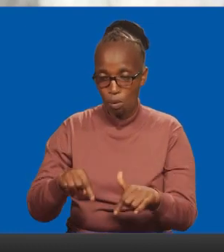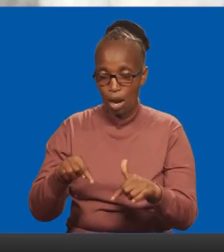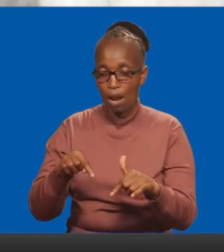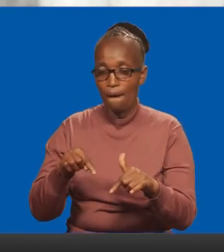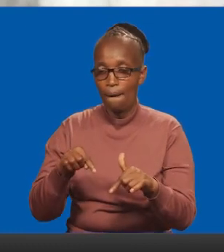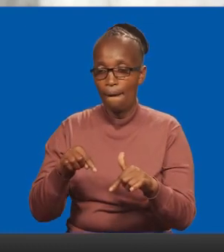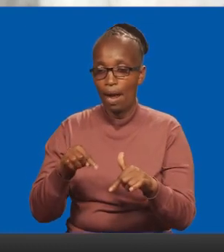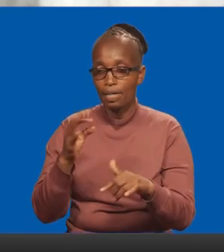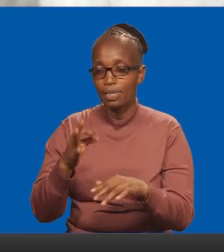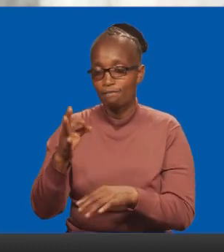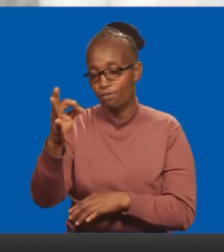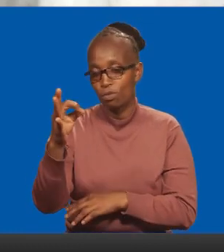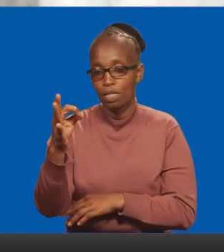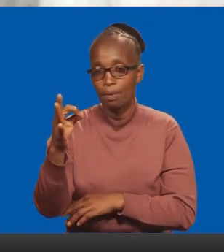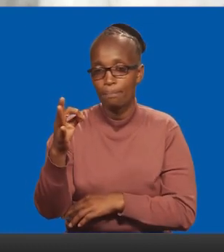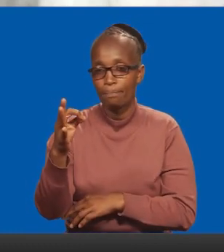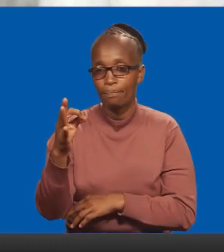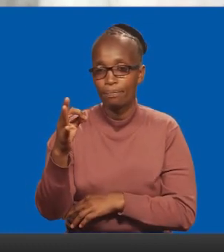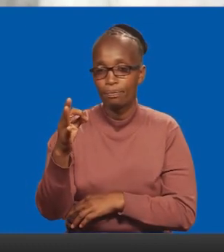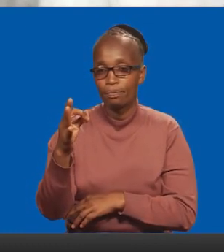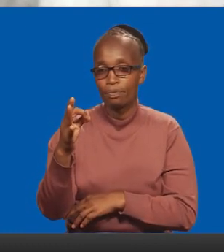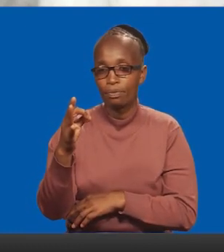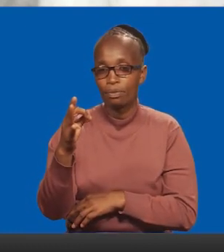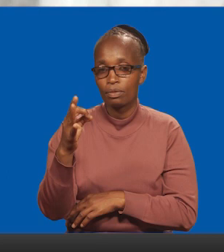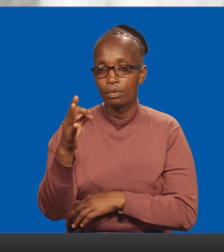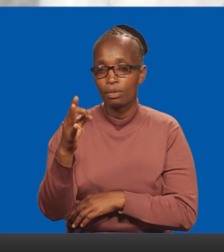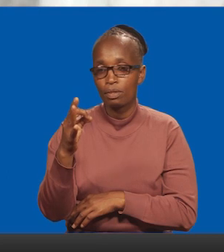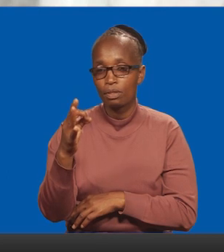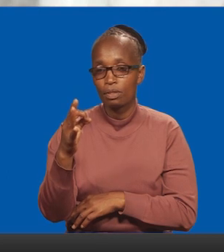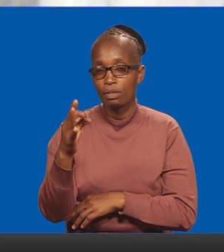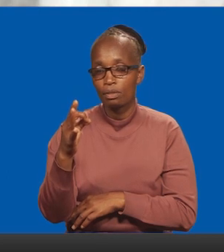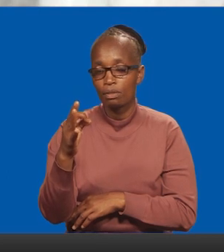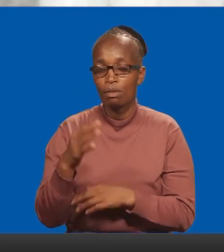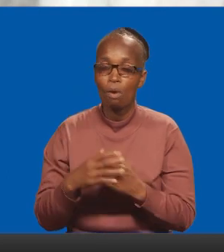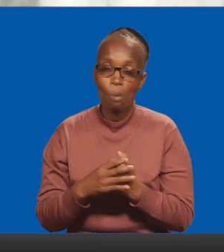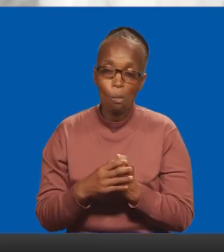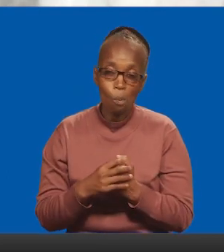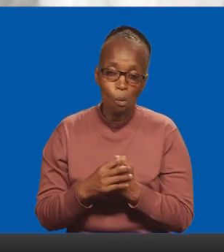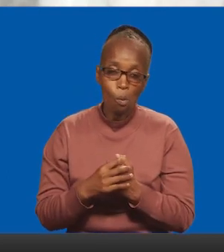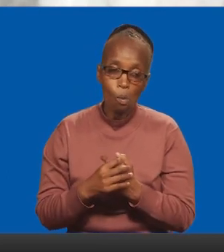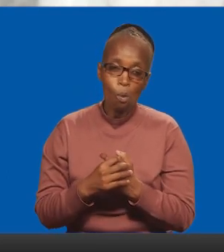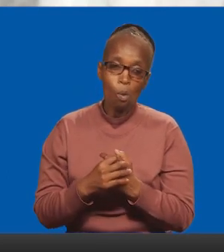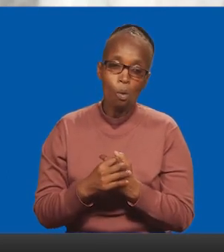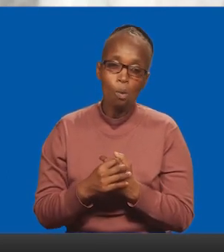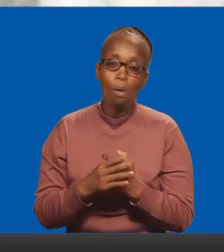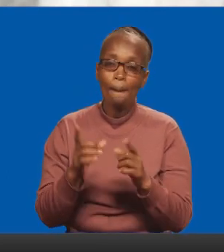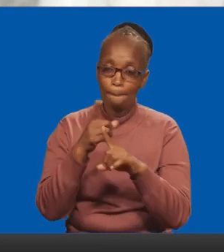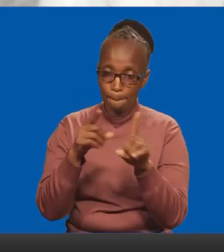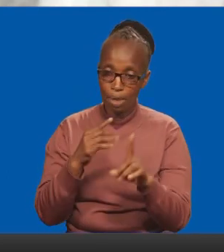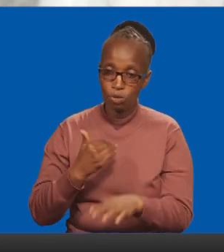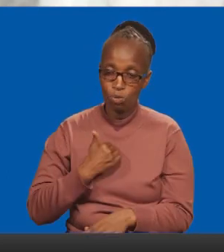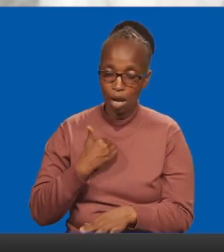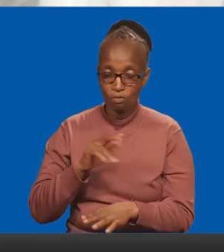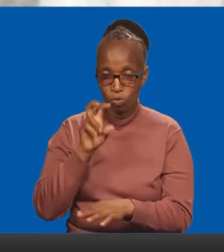It will not be the same how we learn it today and even in the future. Think it's about us working together